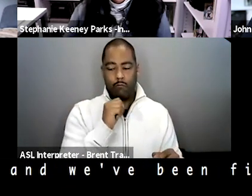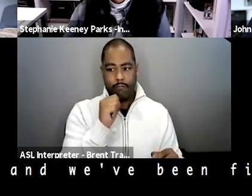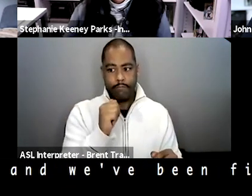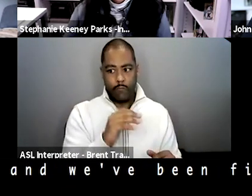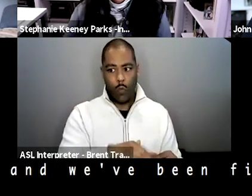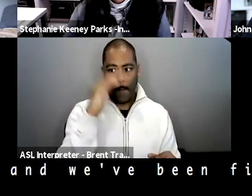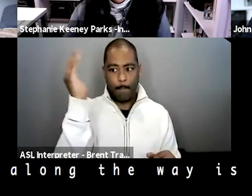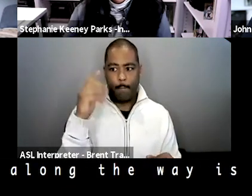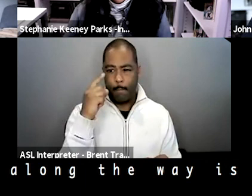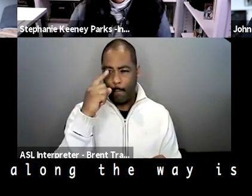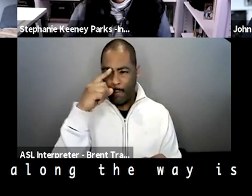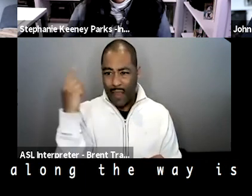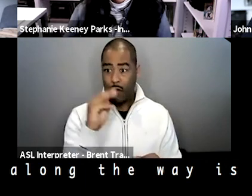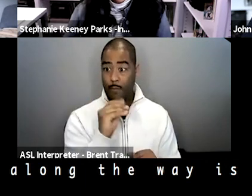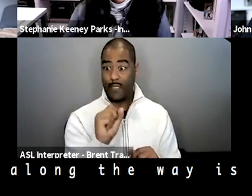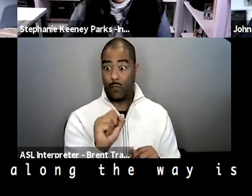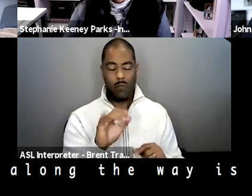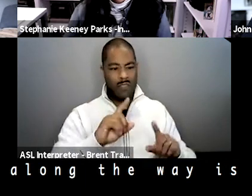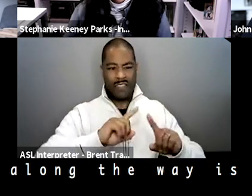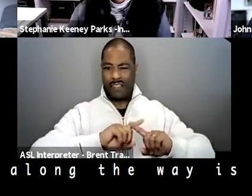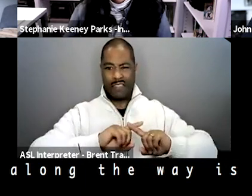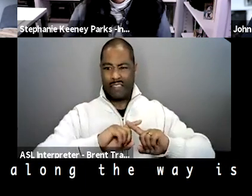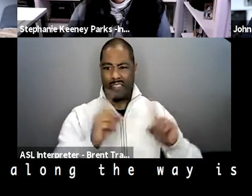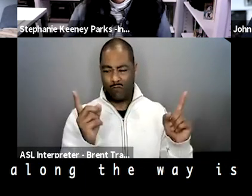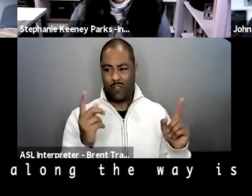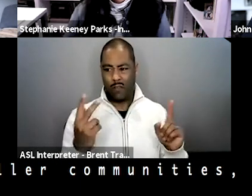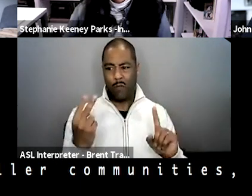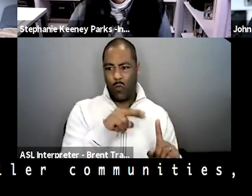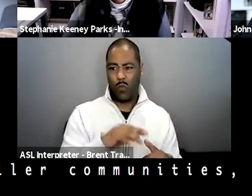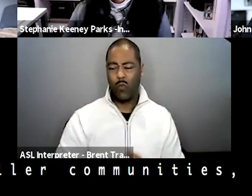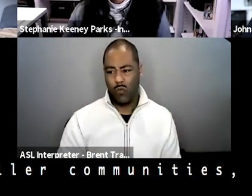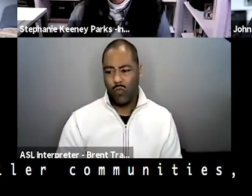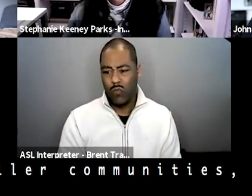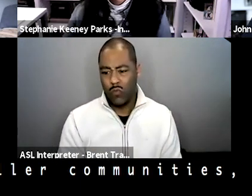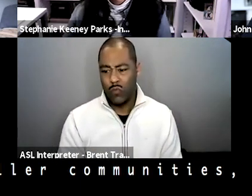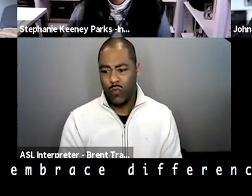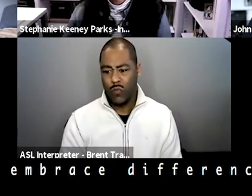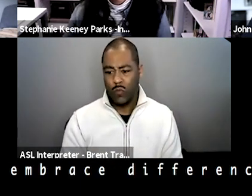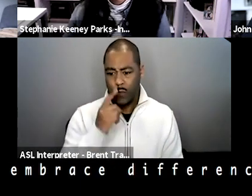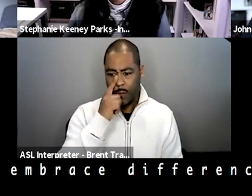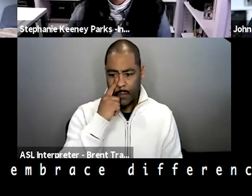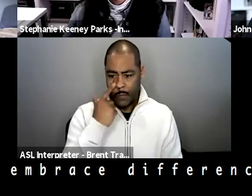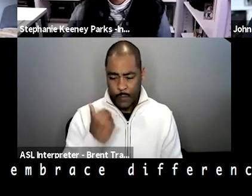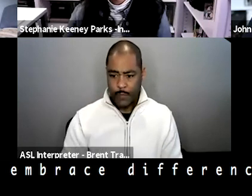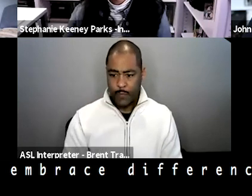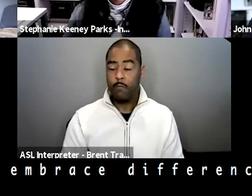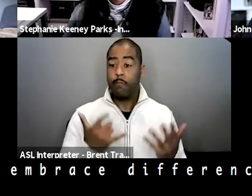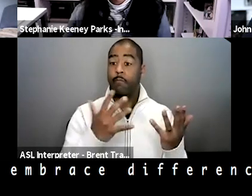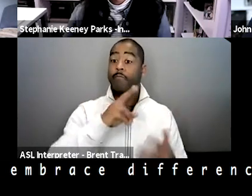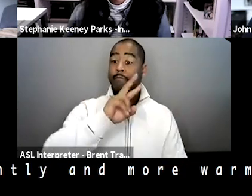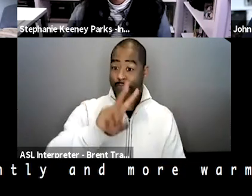other flip side of that is that we find, and we've been finding sort of along the way, is that the smaller